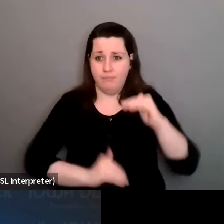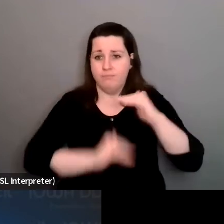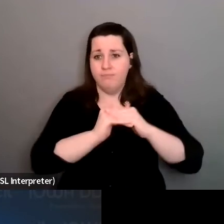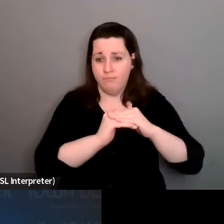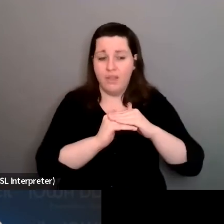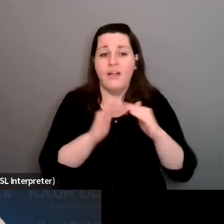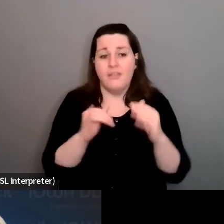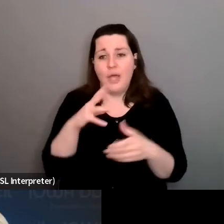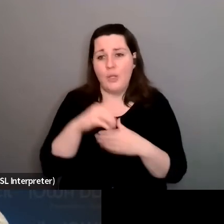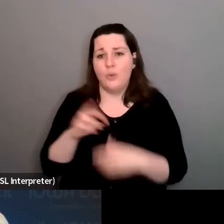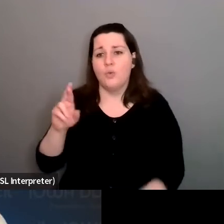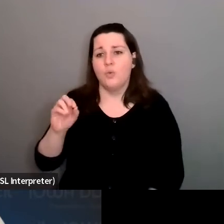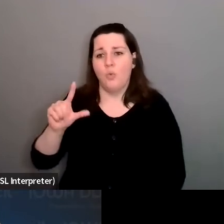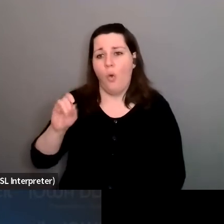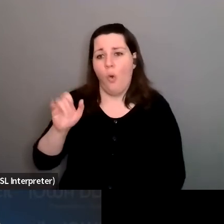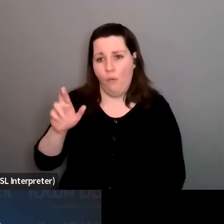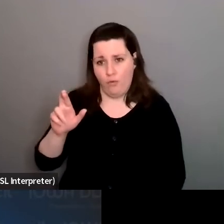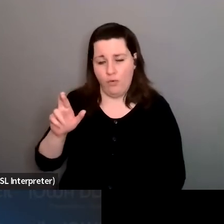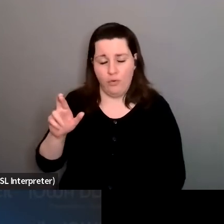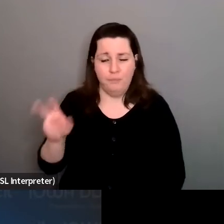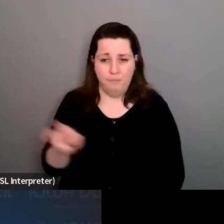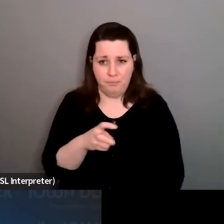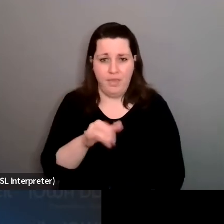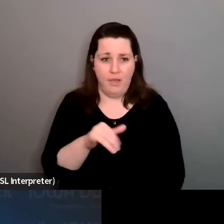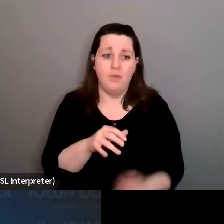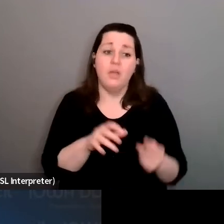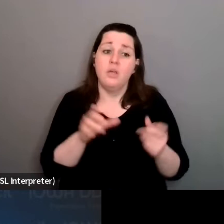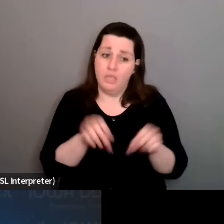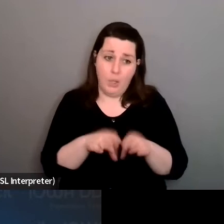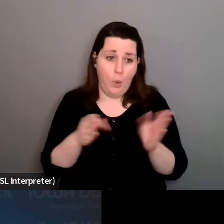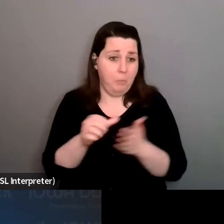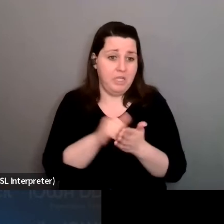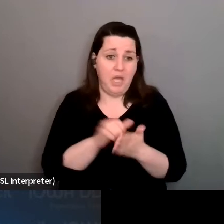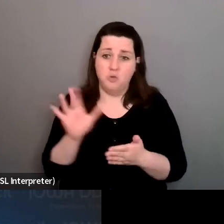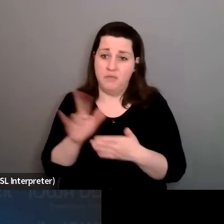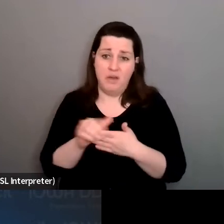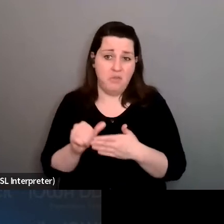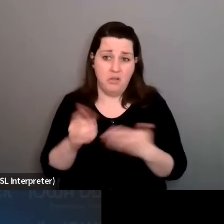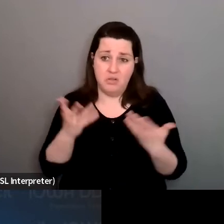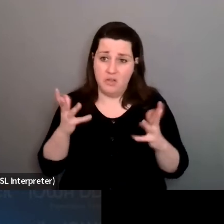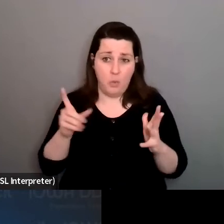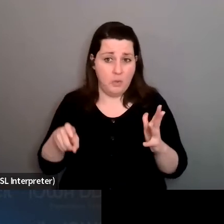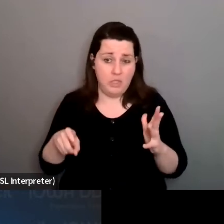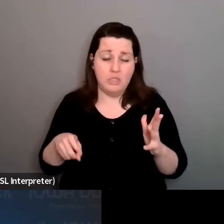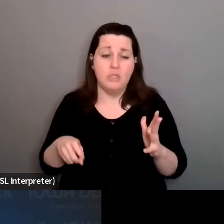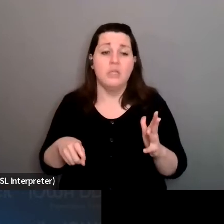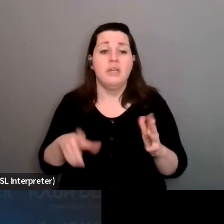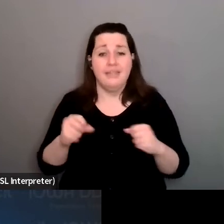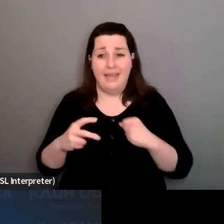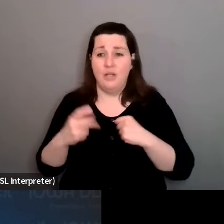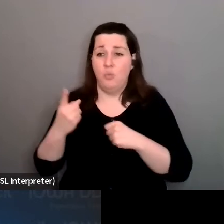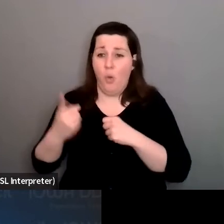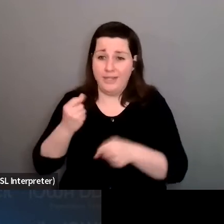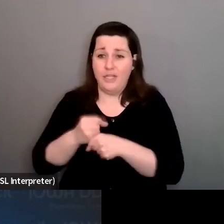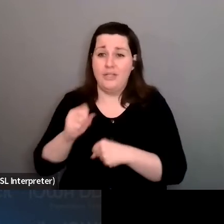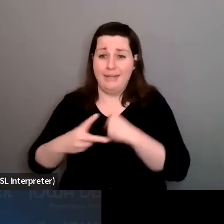rollovers from the 529 plan. Again, you can open up an account with as little as $25. And then the balances,